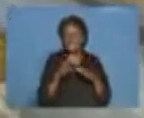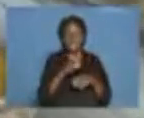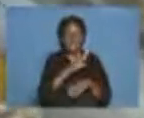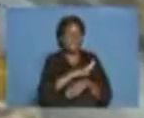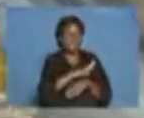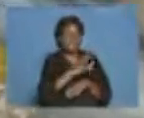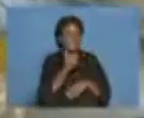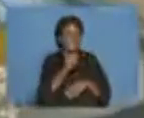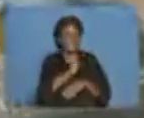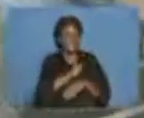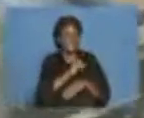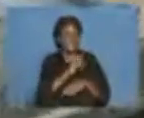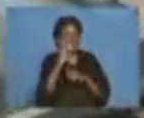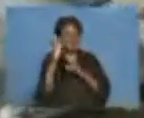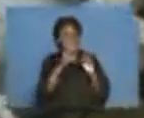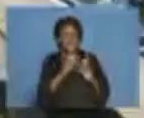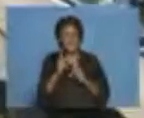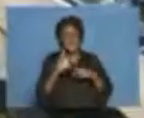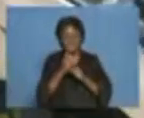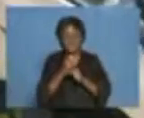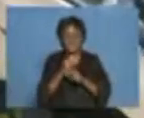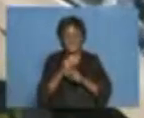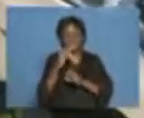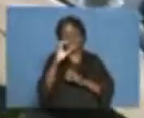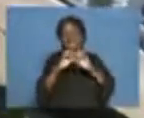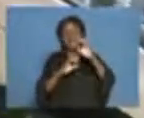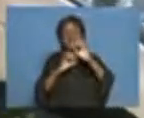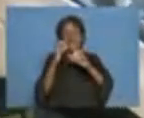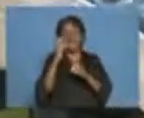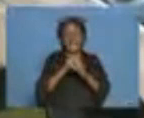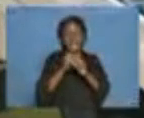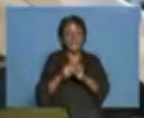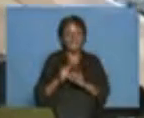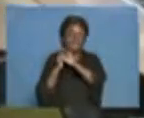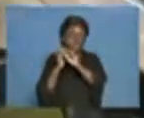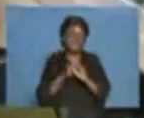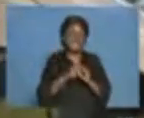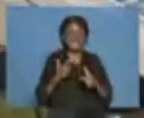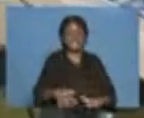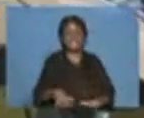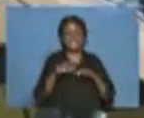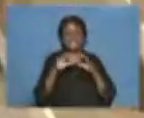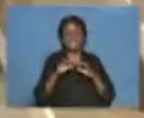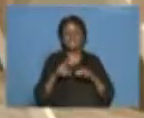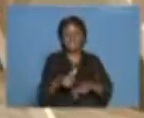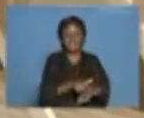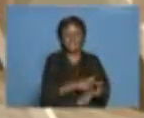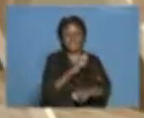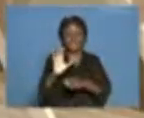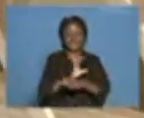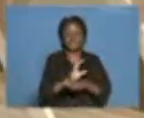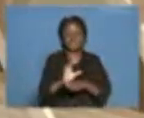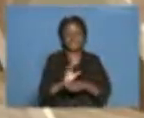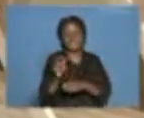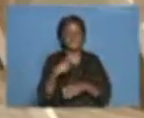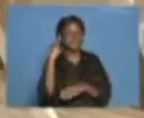are intent on making carpentry a lifelong career, while Sydney Cunningham has it as a close second choice. I realize I come out of